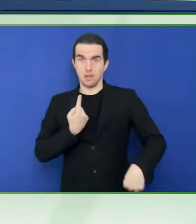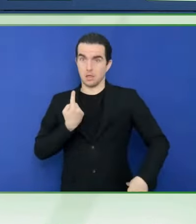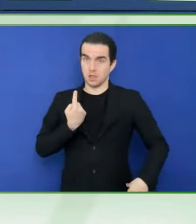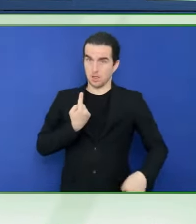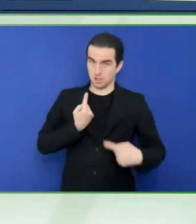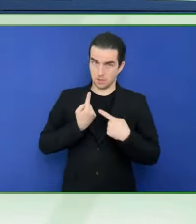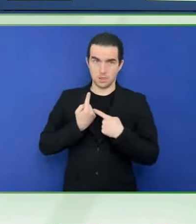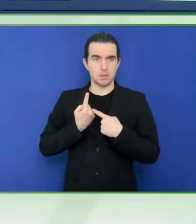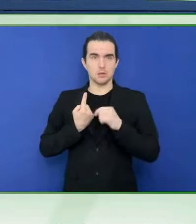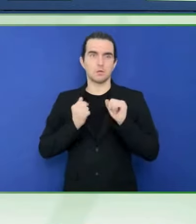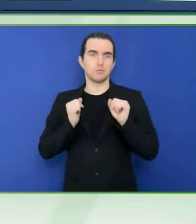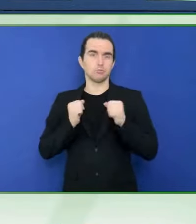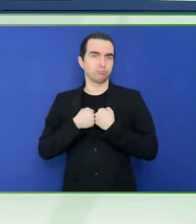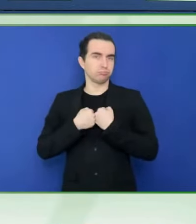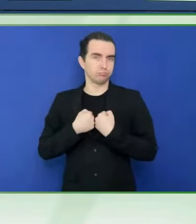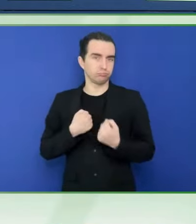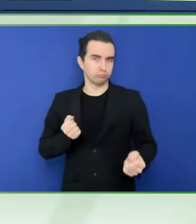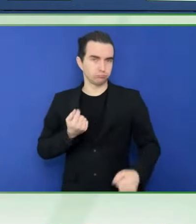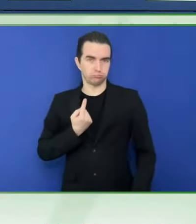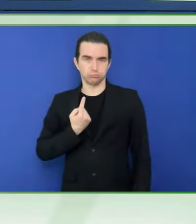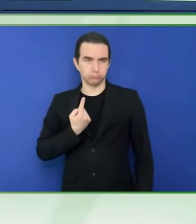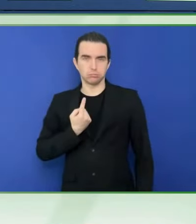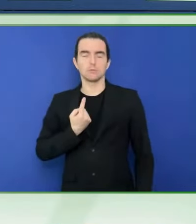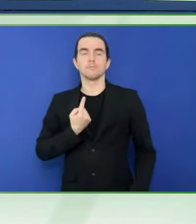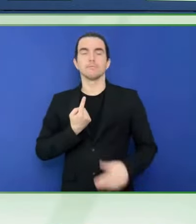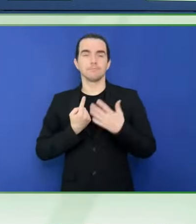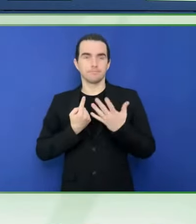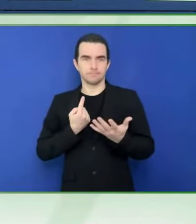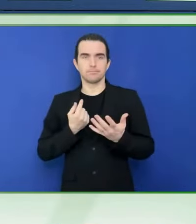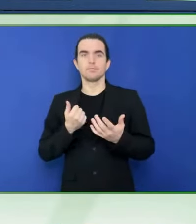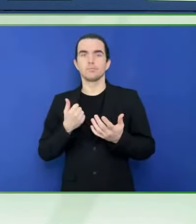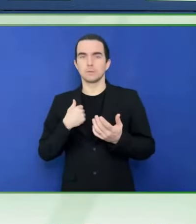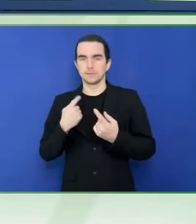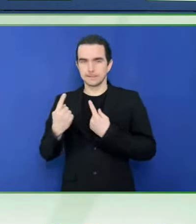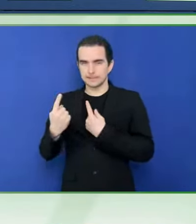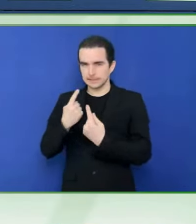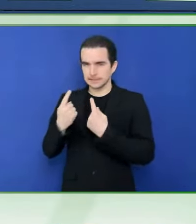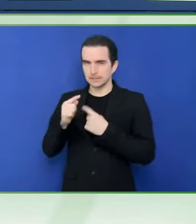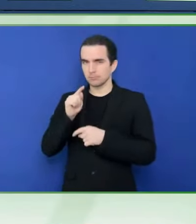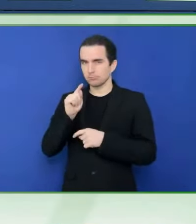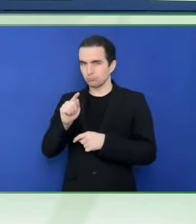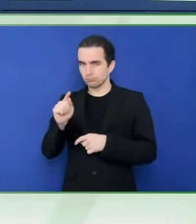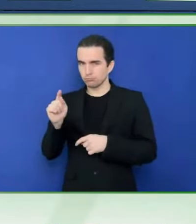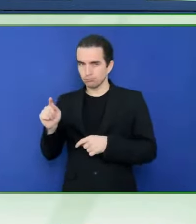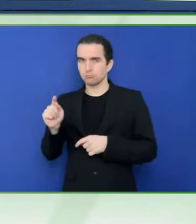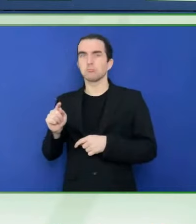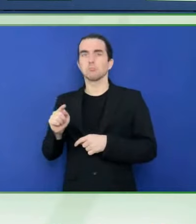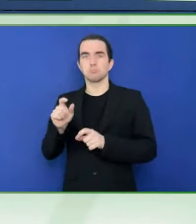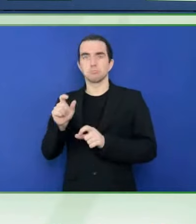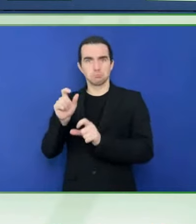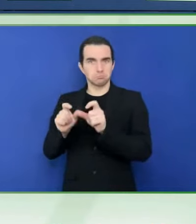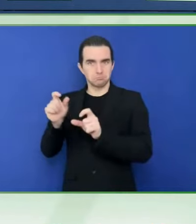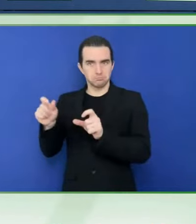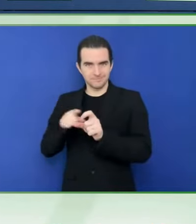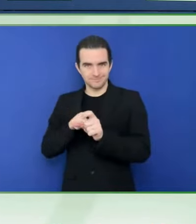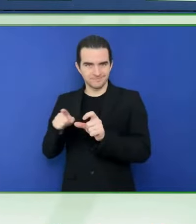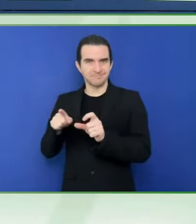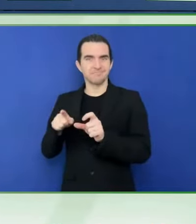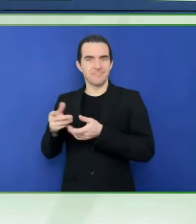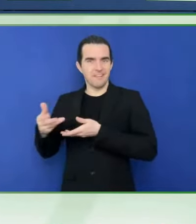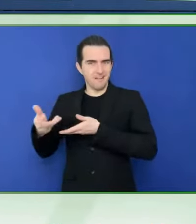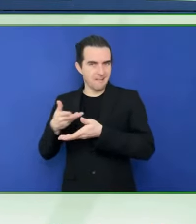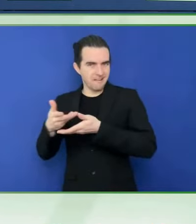representing people with disabilities. So we had their advice, we had